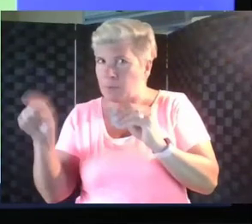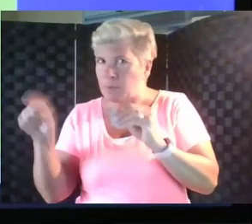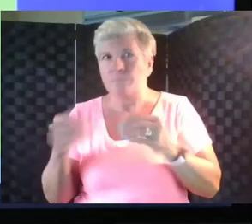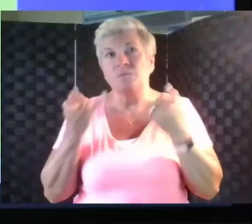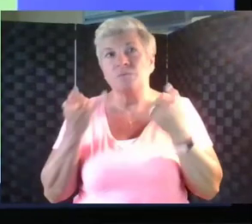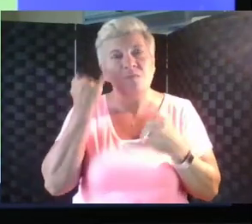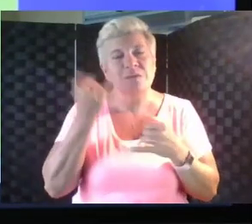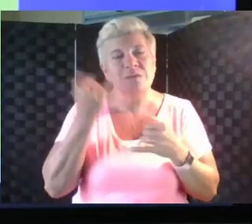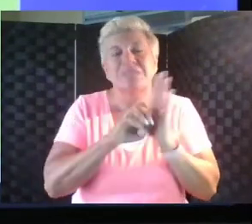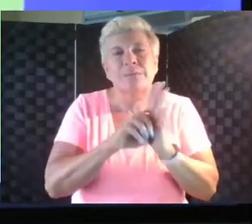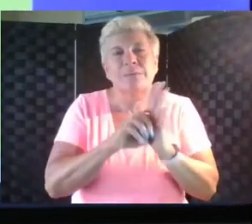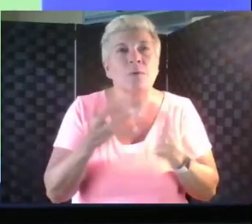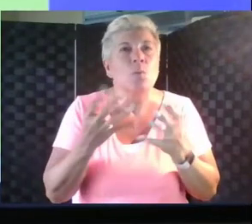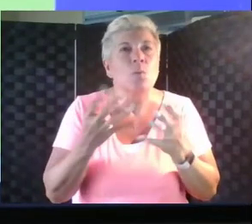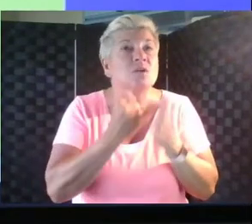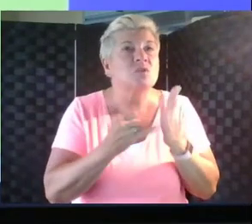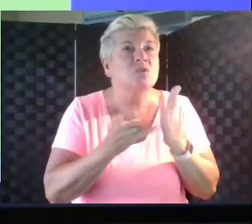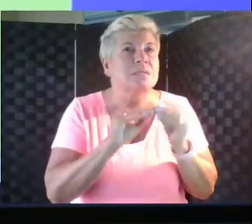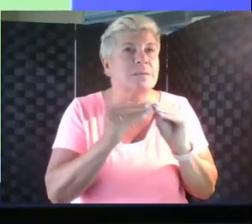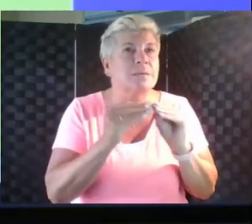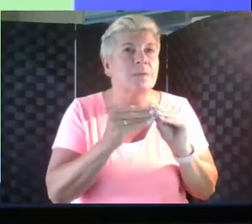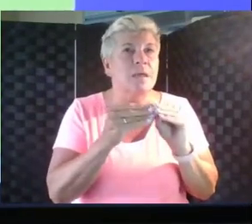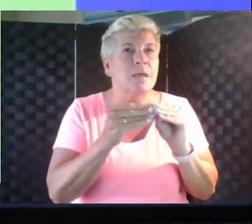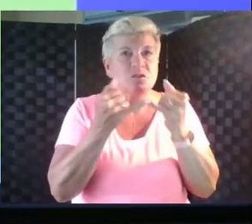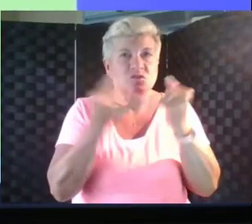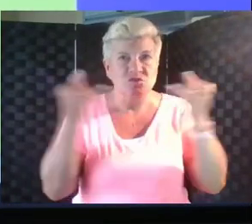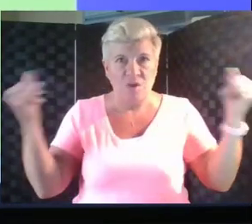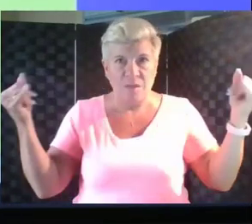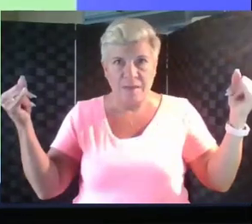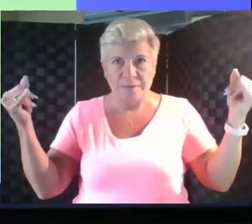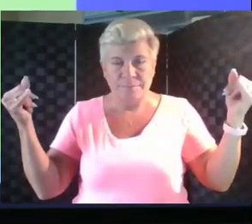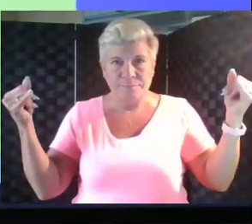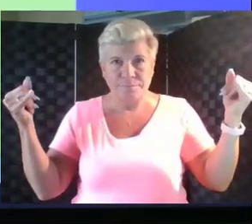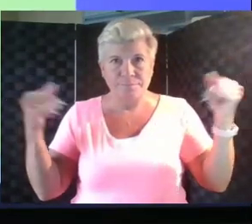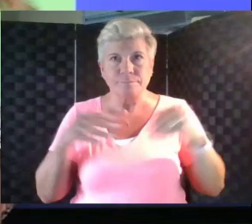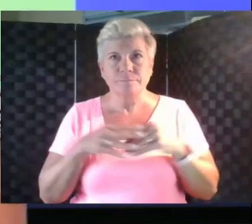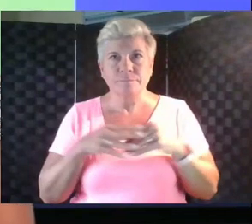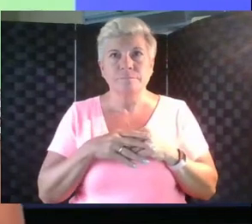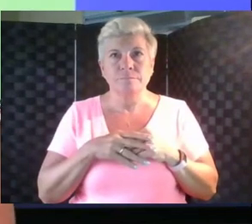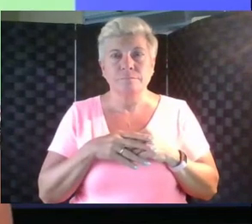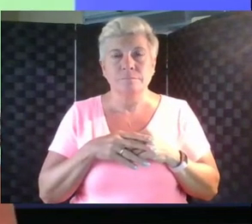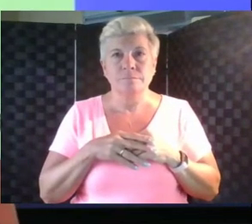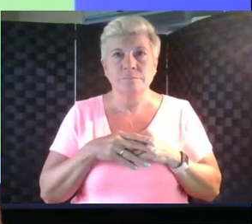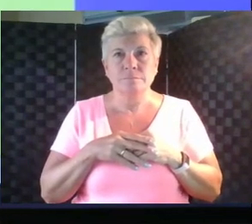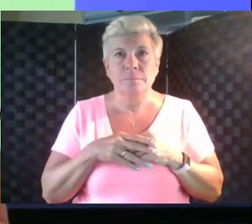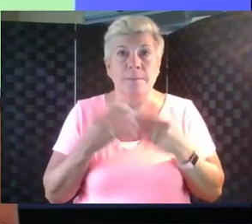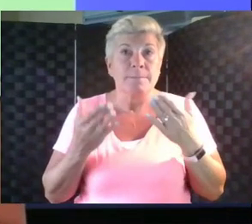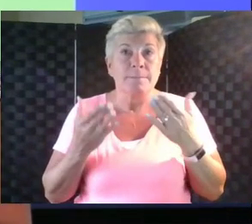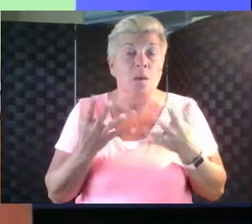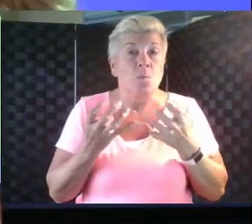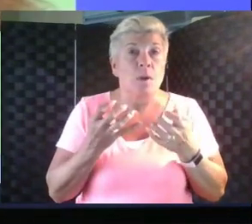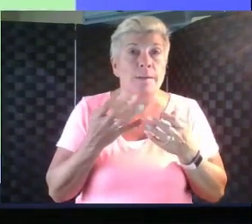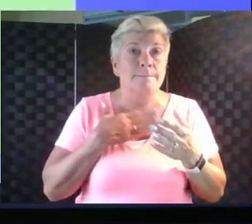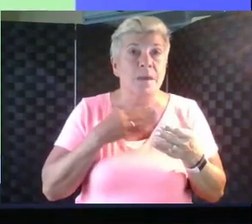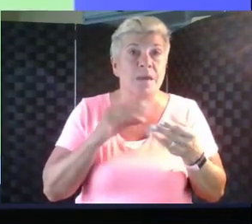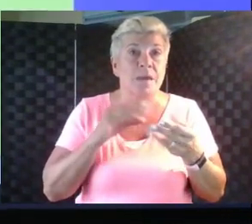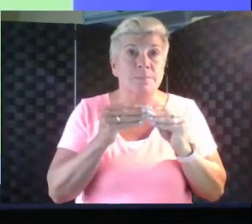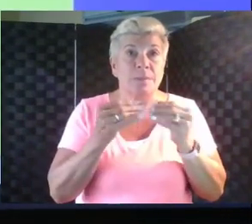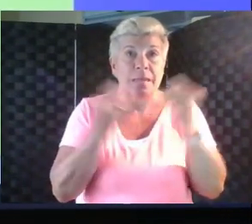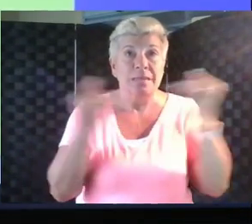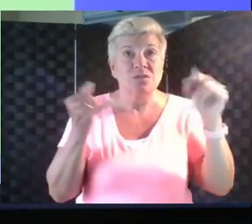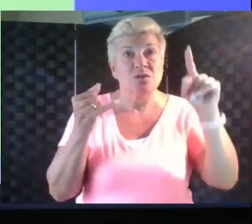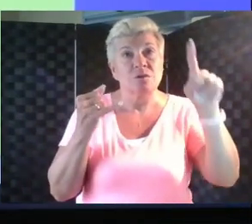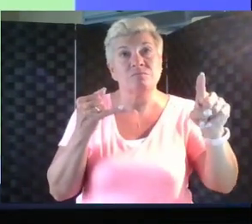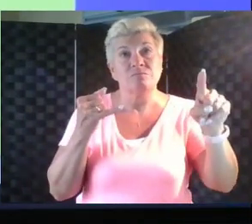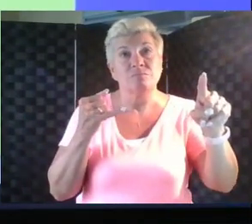for example, if I wanted to draw a number line, I would draw a straight line with arrows on the end. And maybe I want my number line to